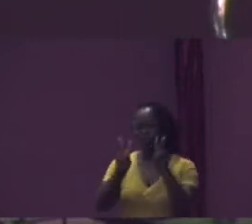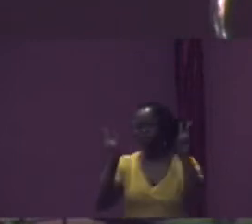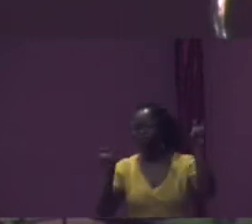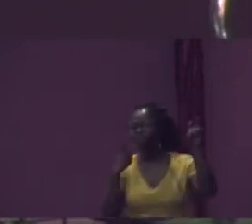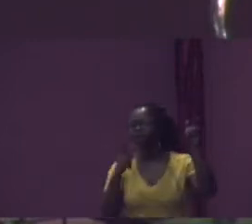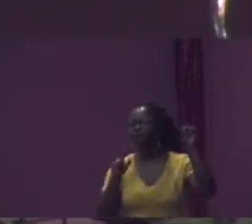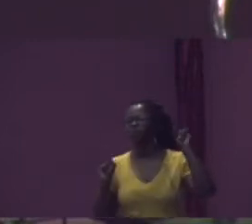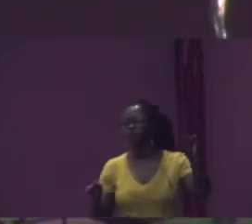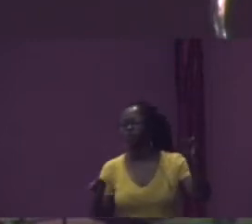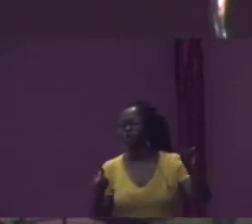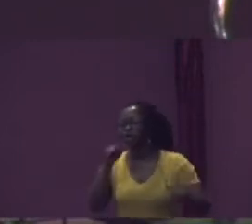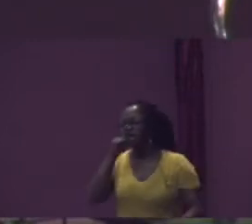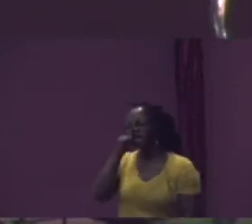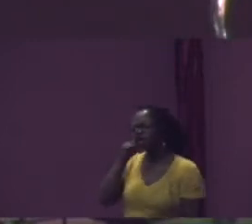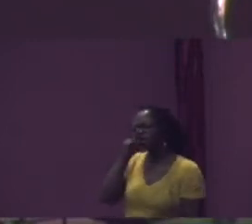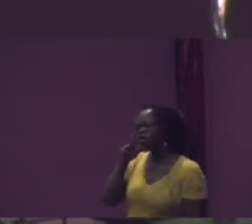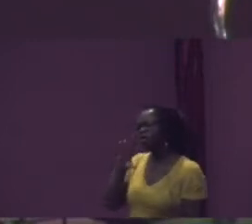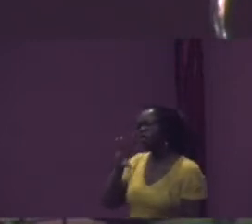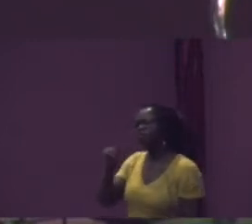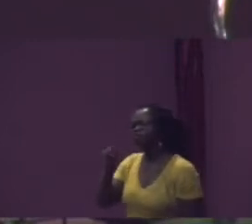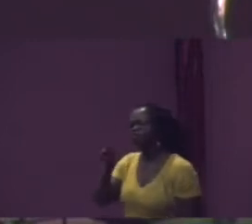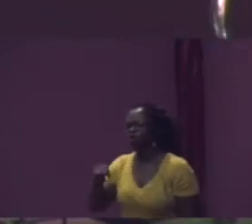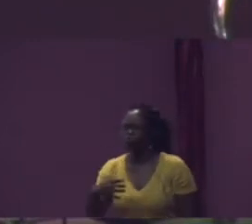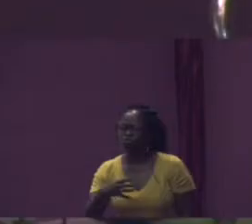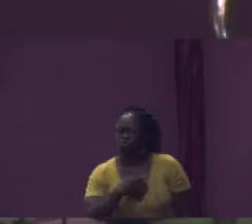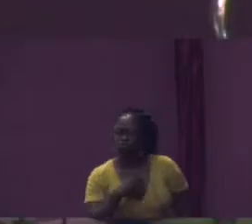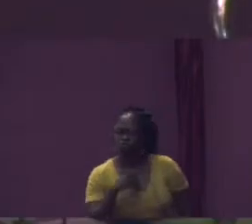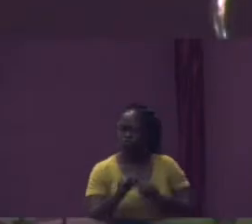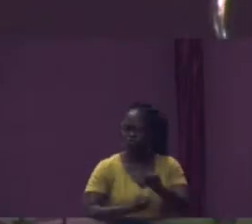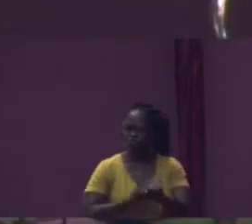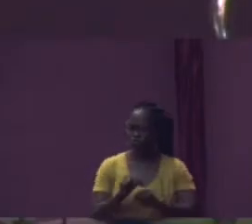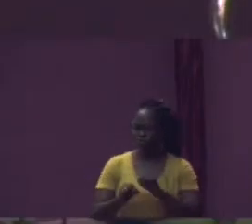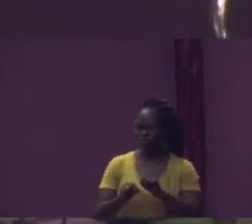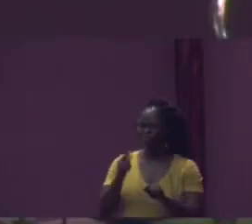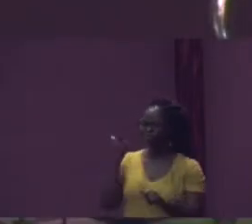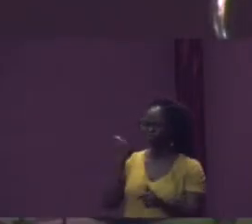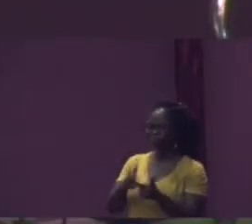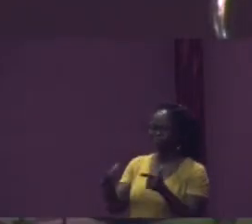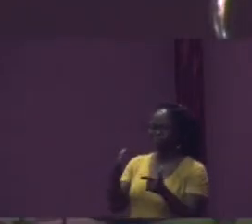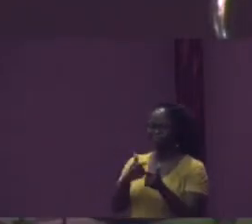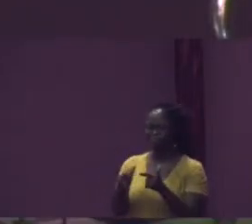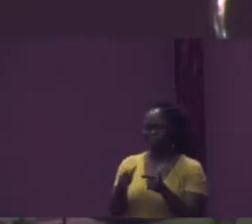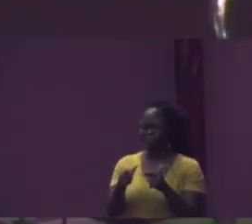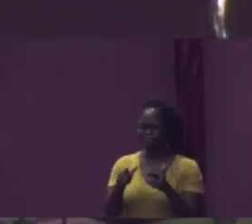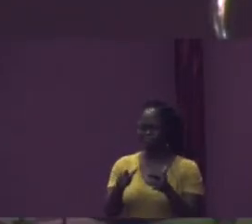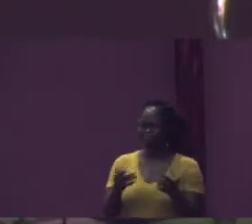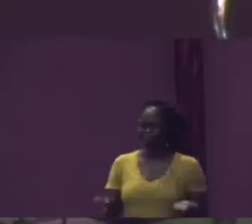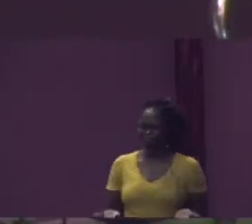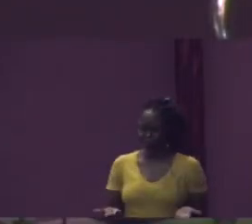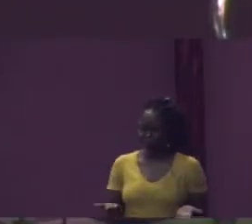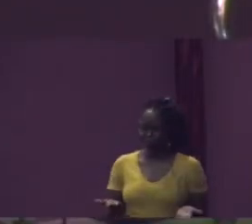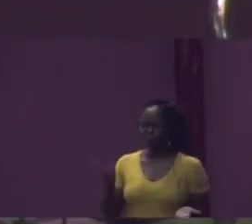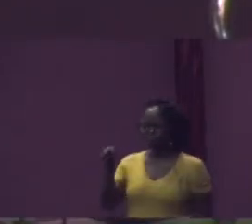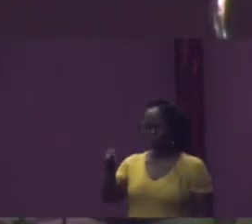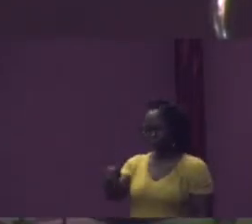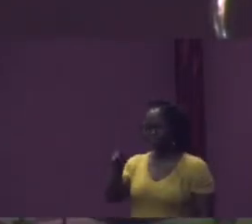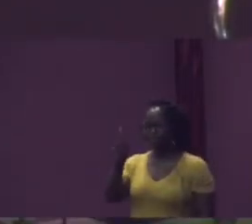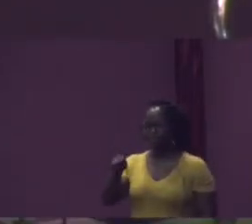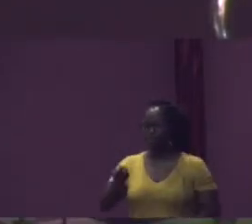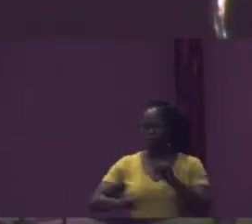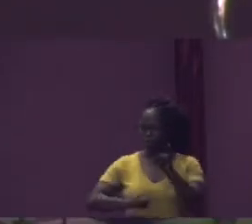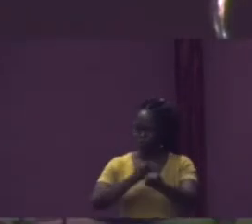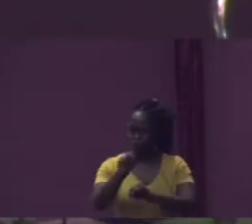"Risk may be defined as a way of dealing with hazards and insecurities induced and introduced by modernization